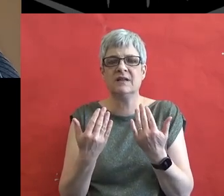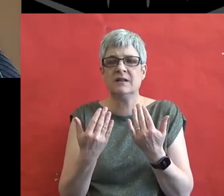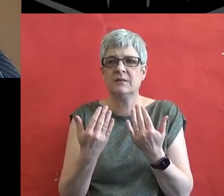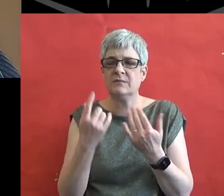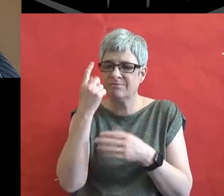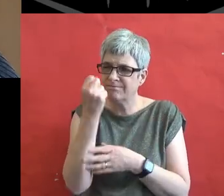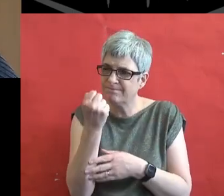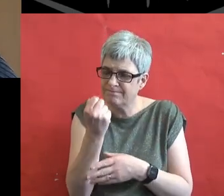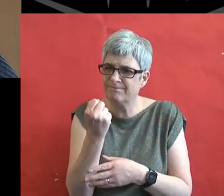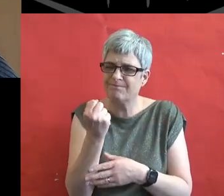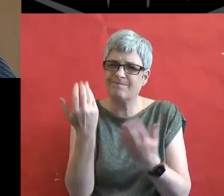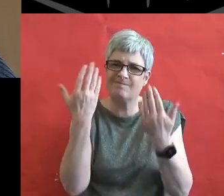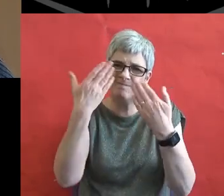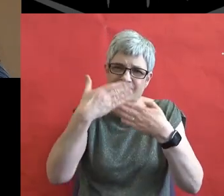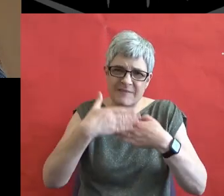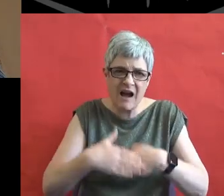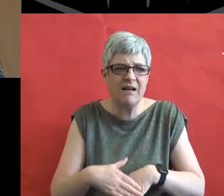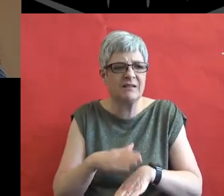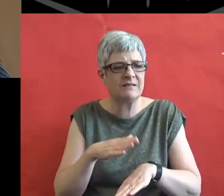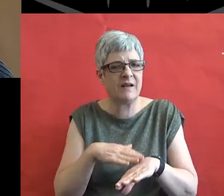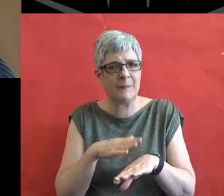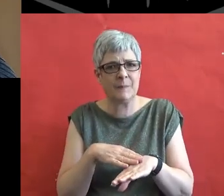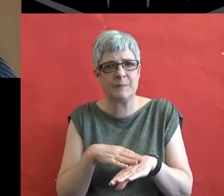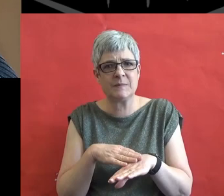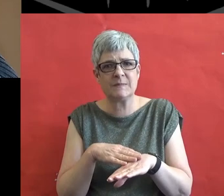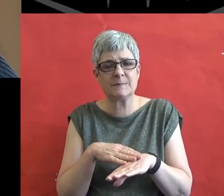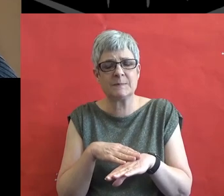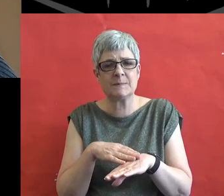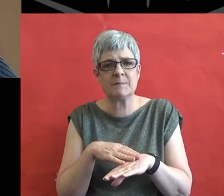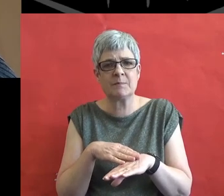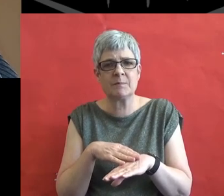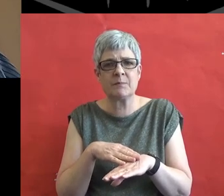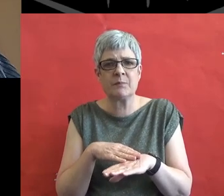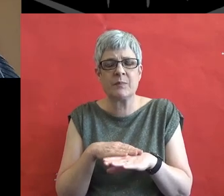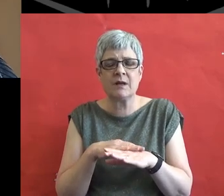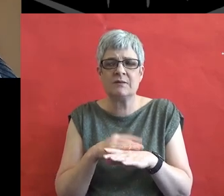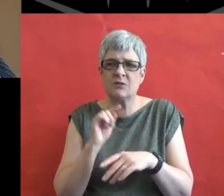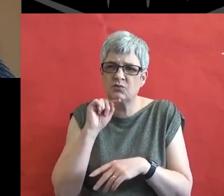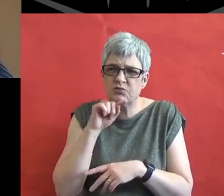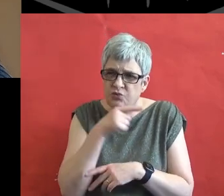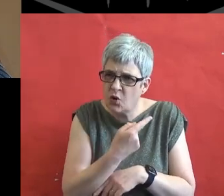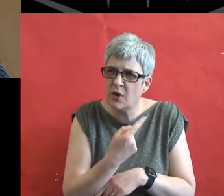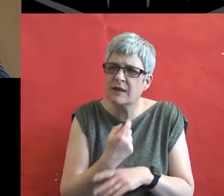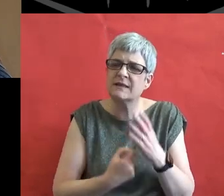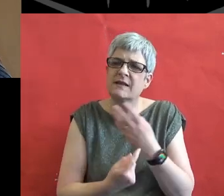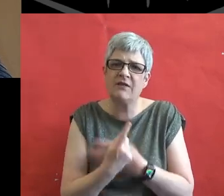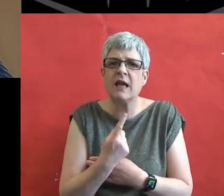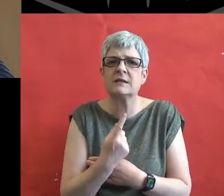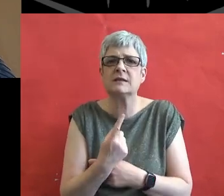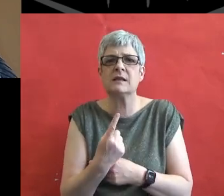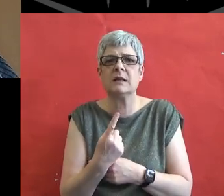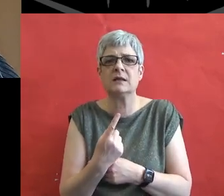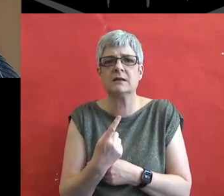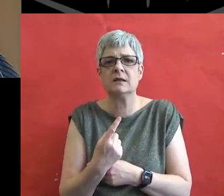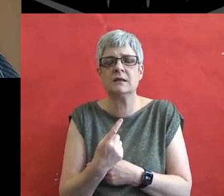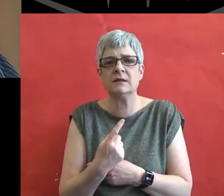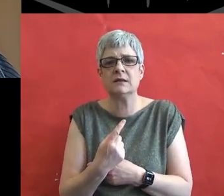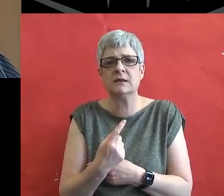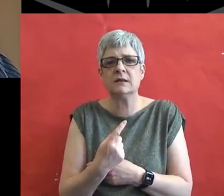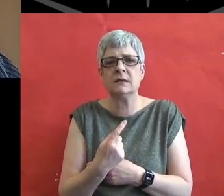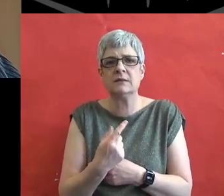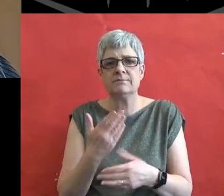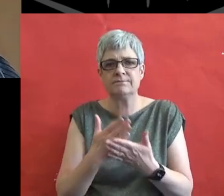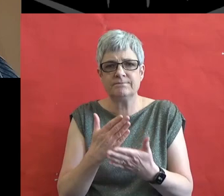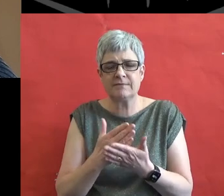Recalling the darkest of moments, the cruelest of events,